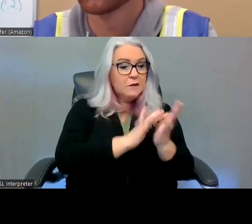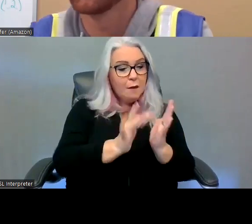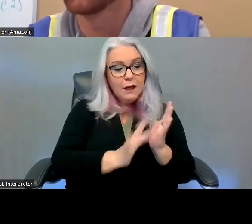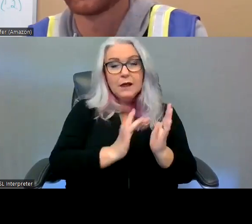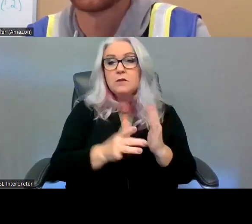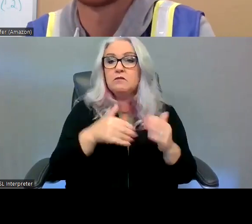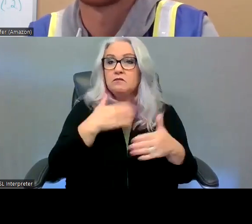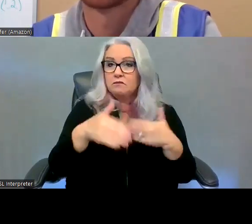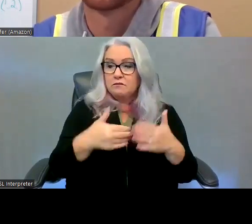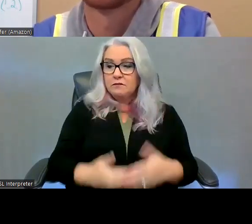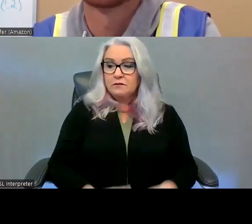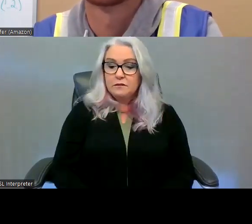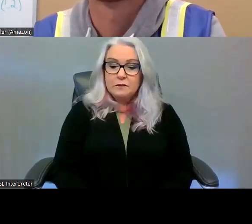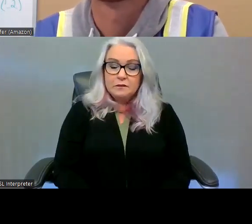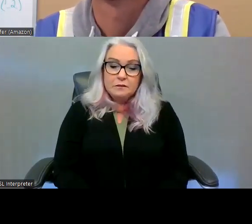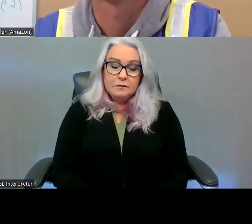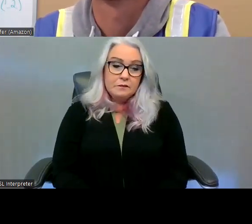Moving right along.